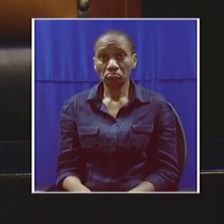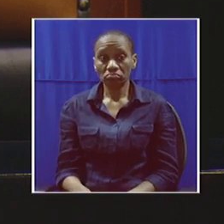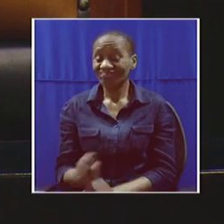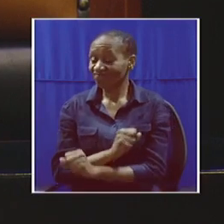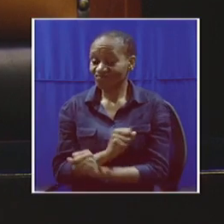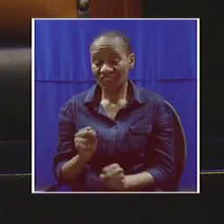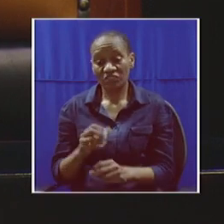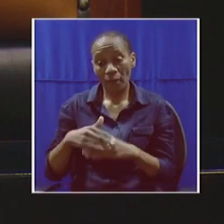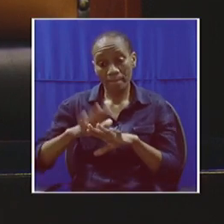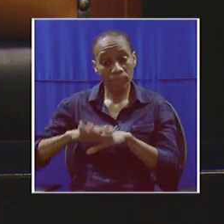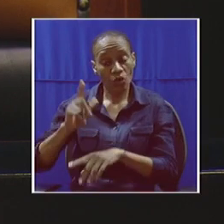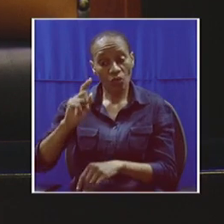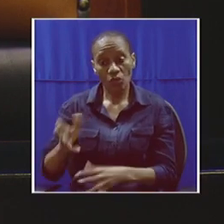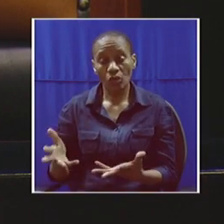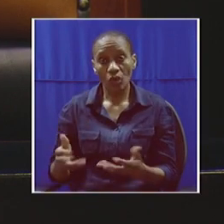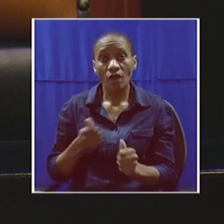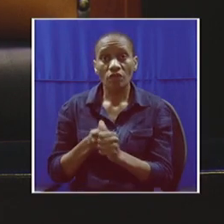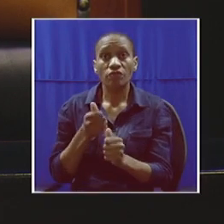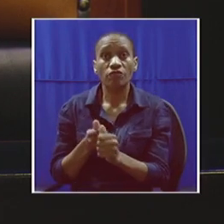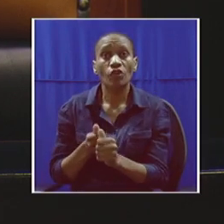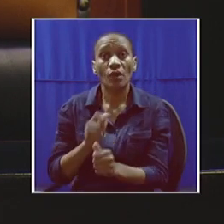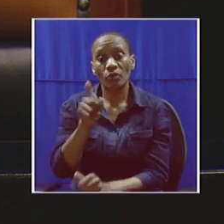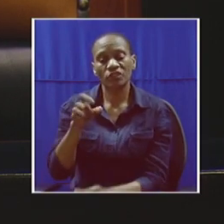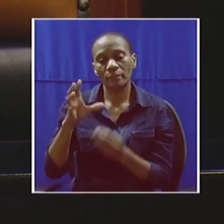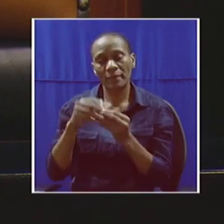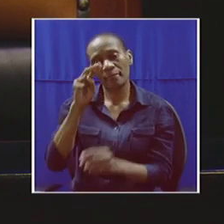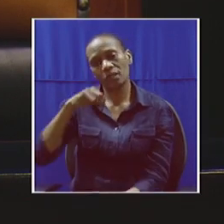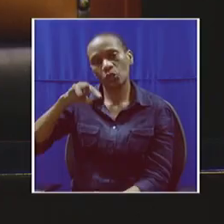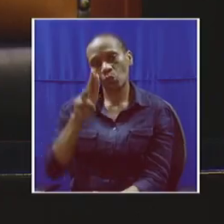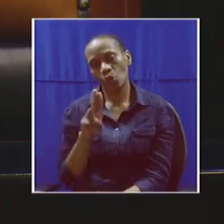exist the next followup question will be asked by The Honorable